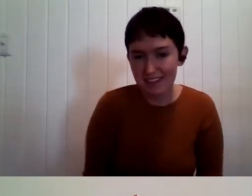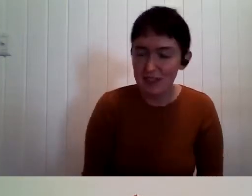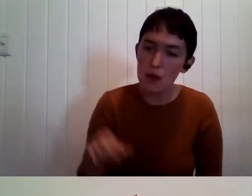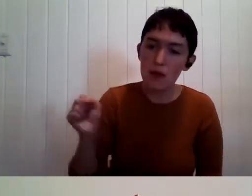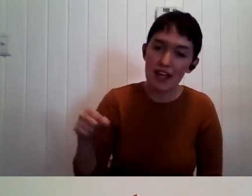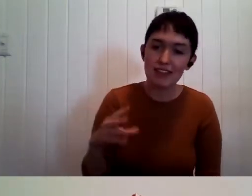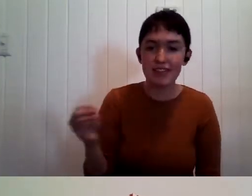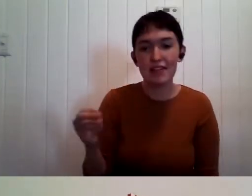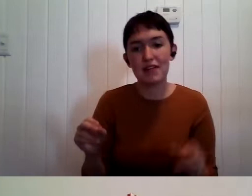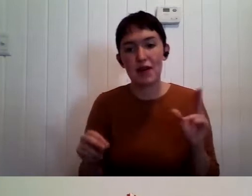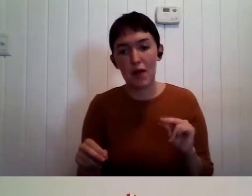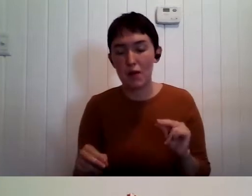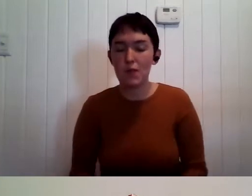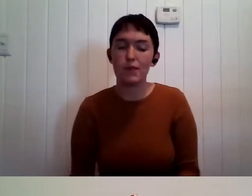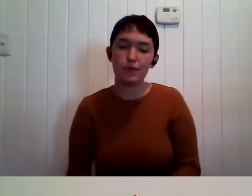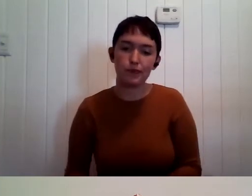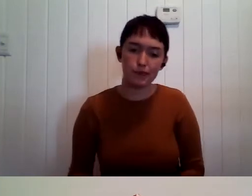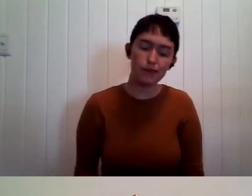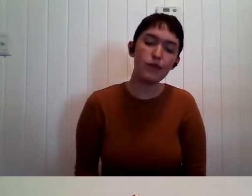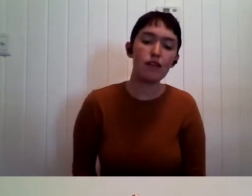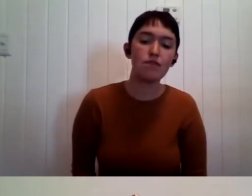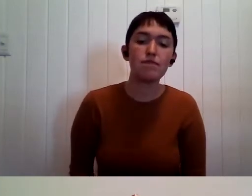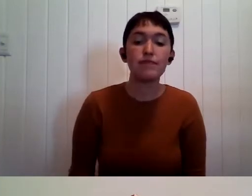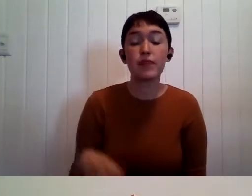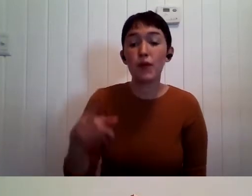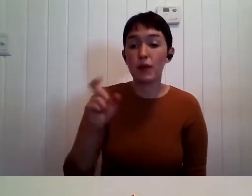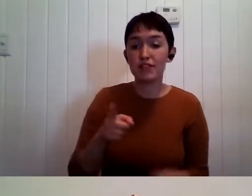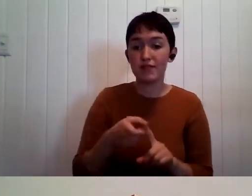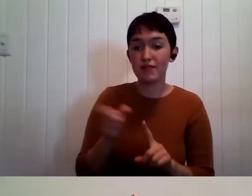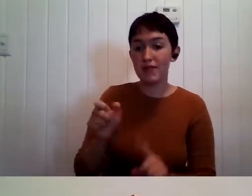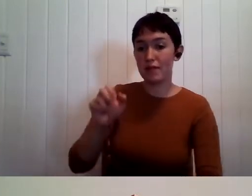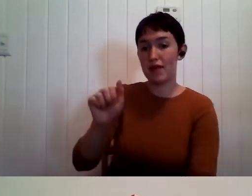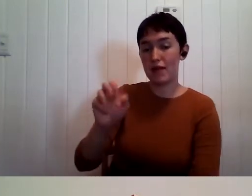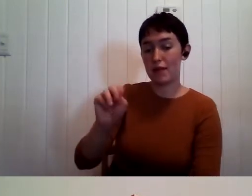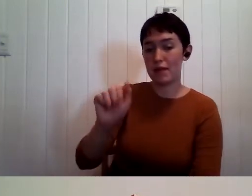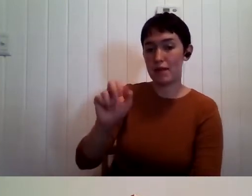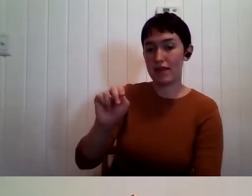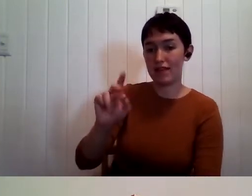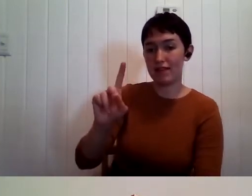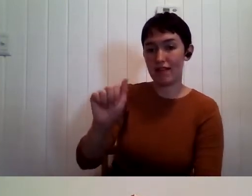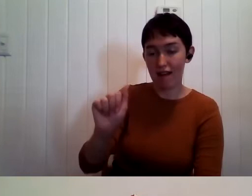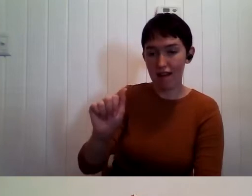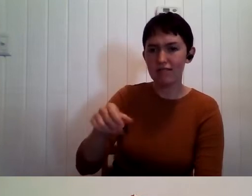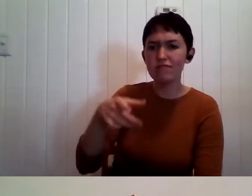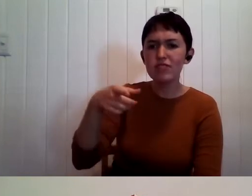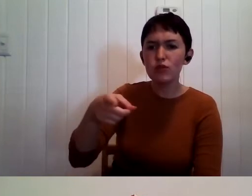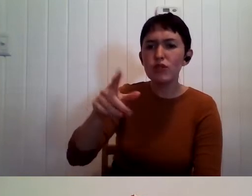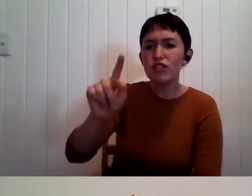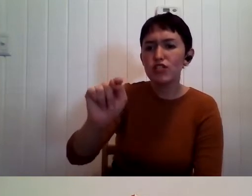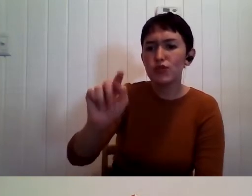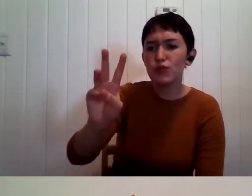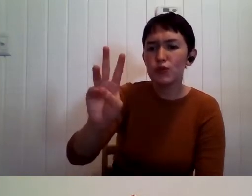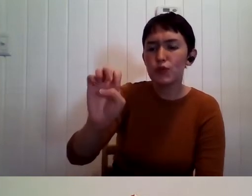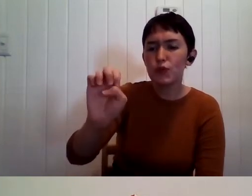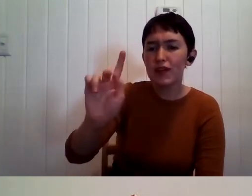I guess. We got a question here from Amanda. When you tweak part of DNA, what does that mean? Are you changing the chemistry? Are you inserting something